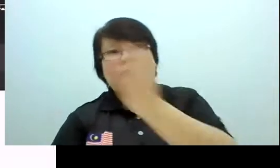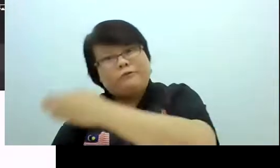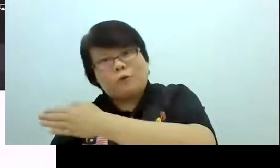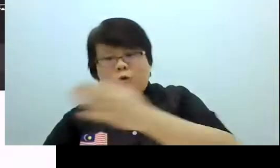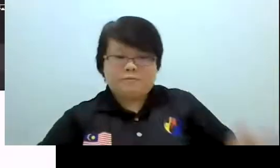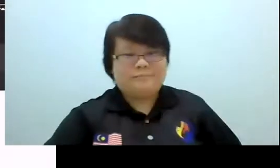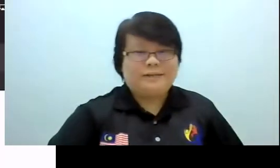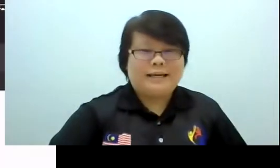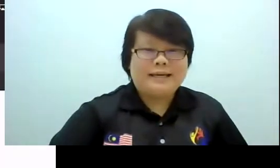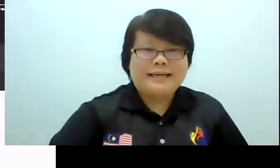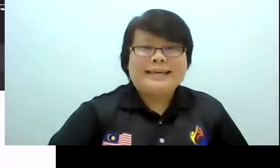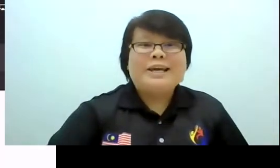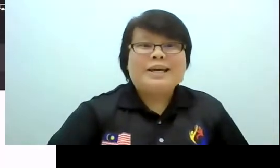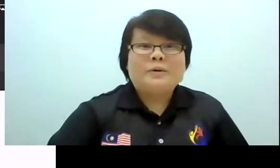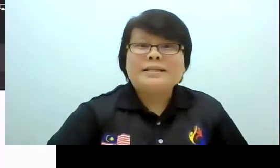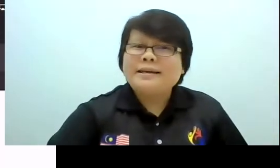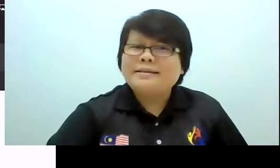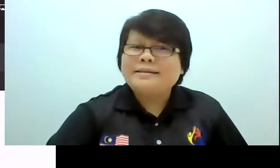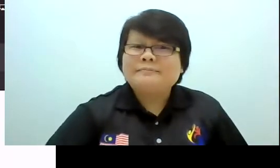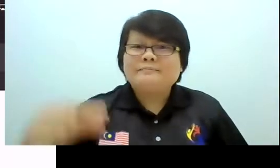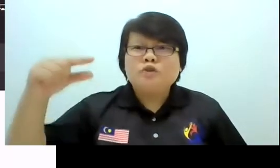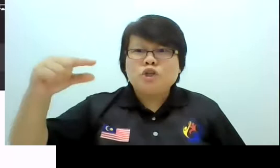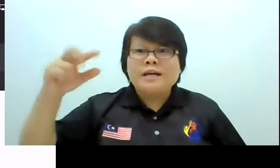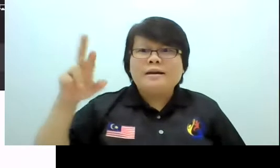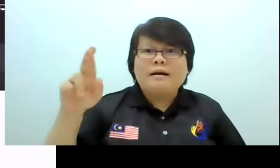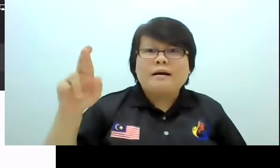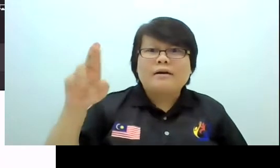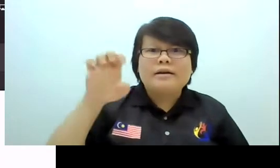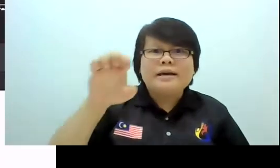Okay, or before. Okay. What's this?